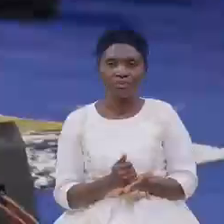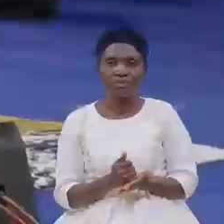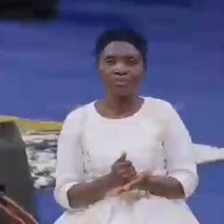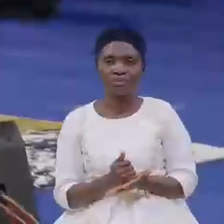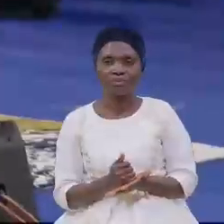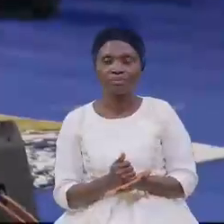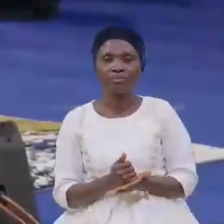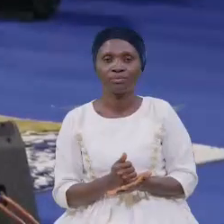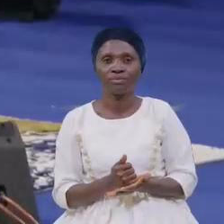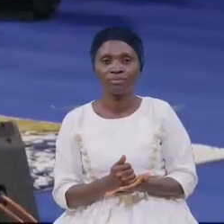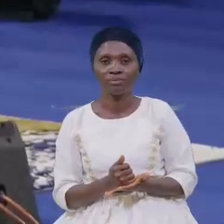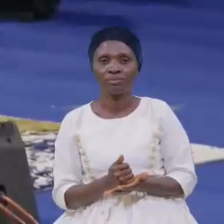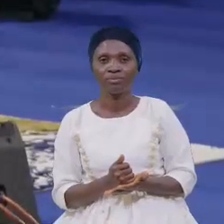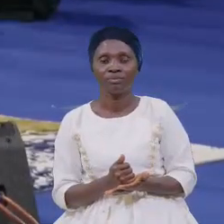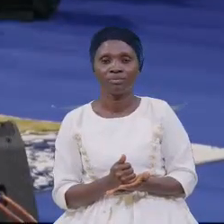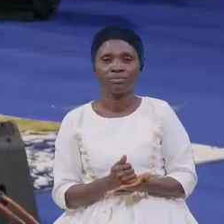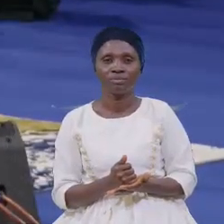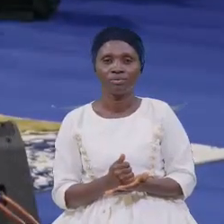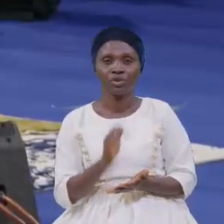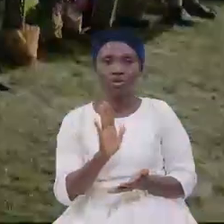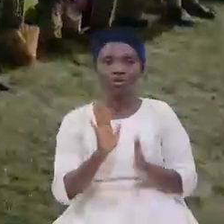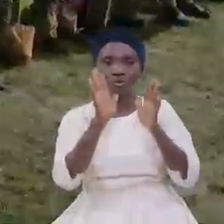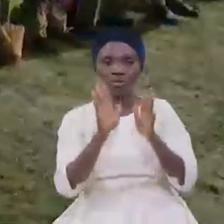Your miracle will reach you there.